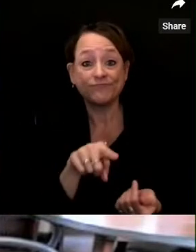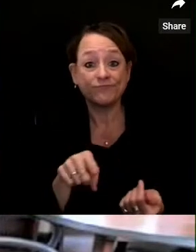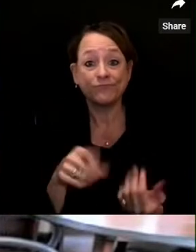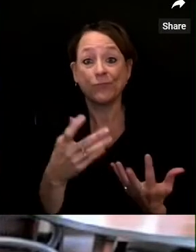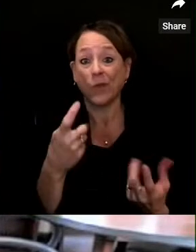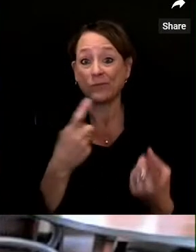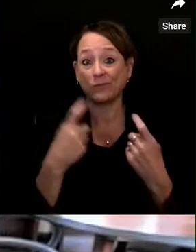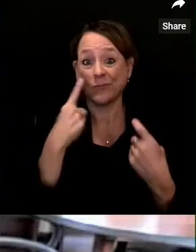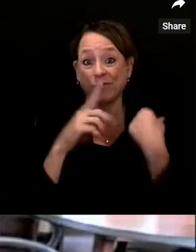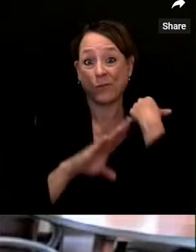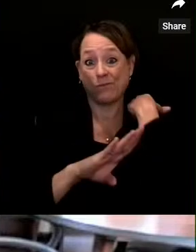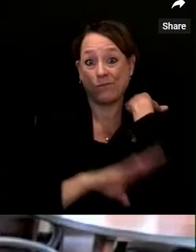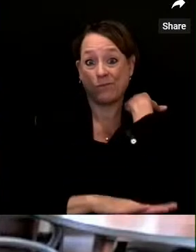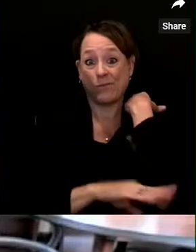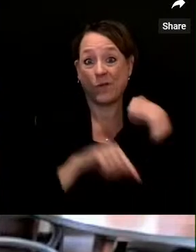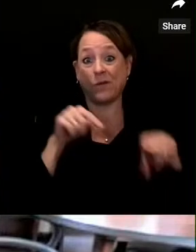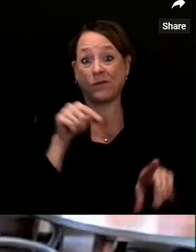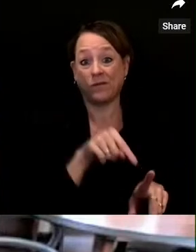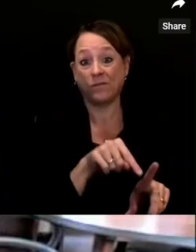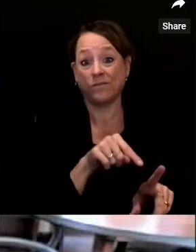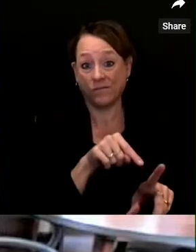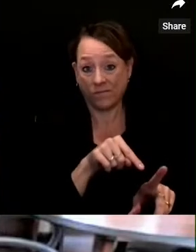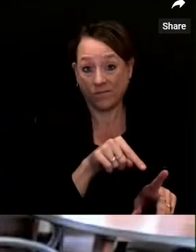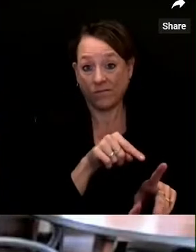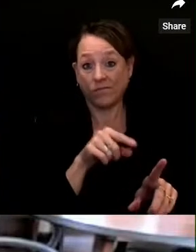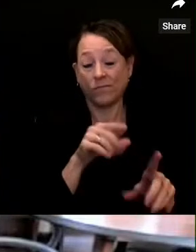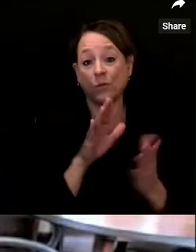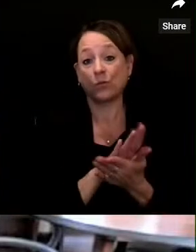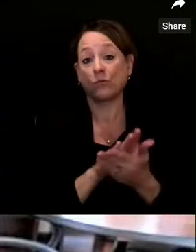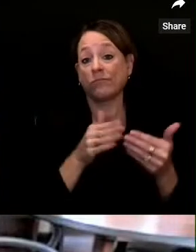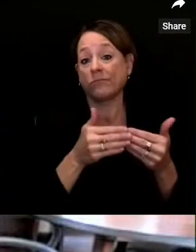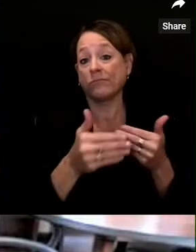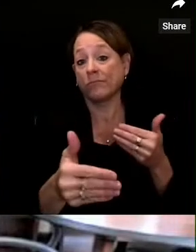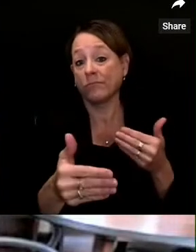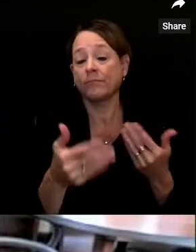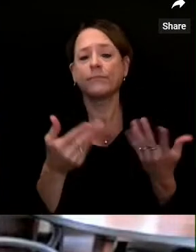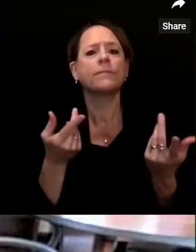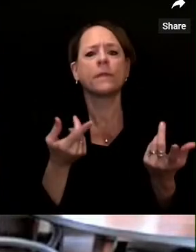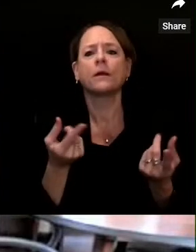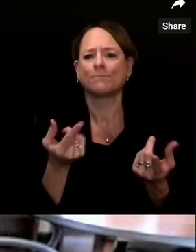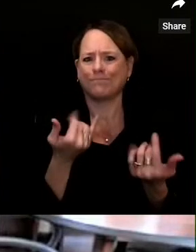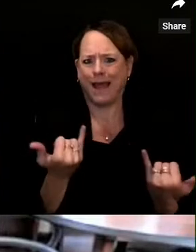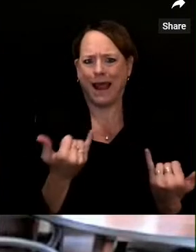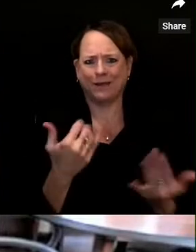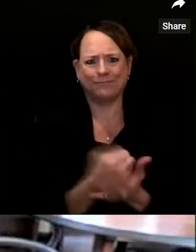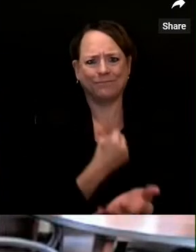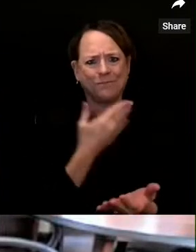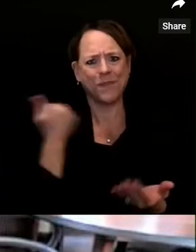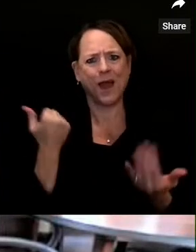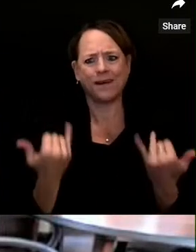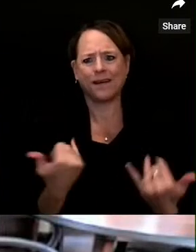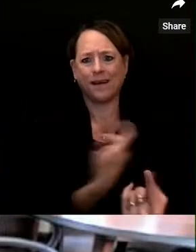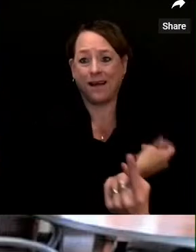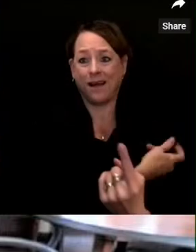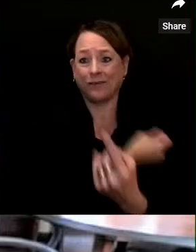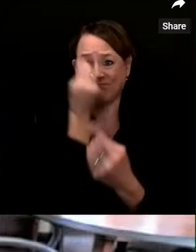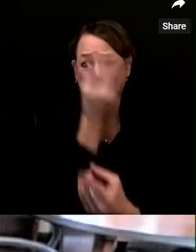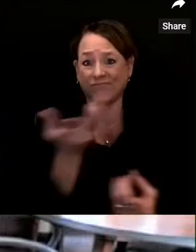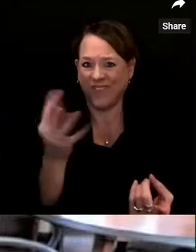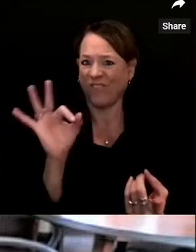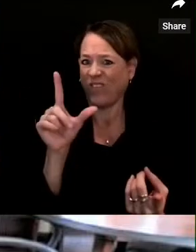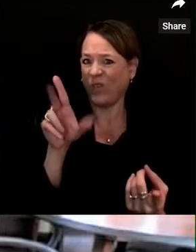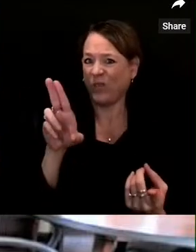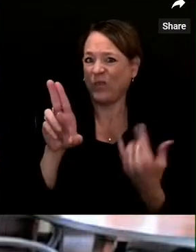arriving, now is a great time to go out and get your flu shot. The flu was not a factor last year, as many of us